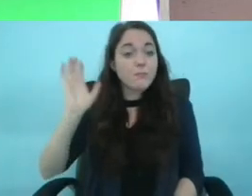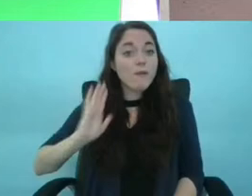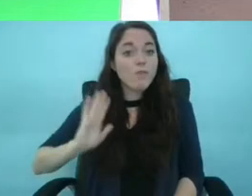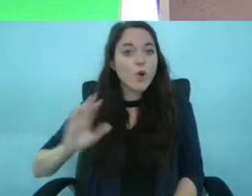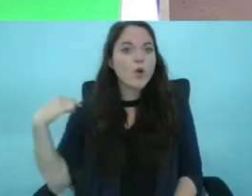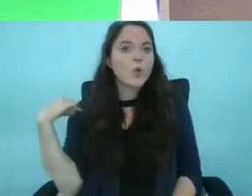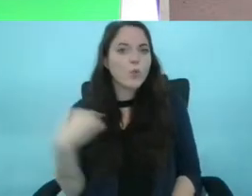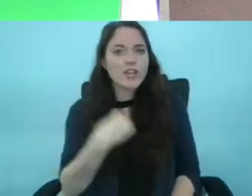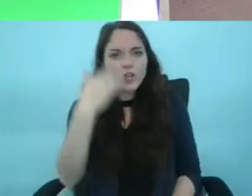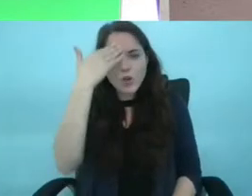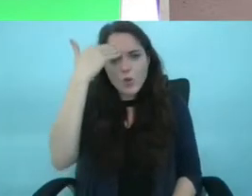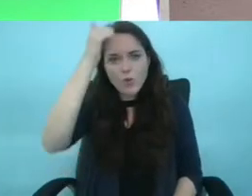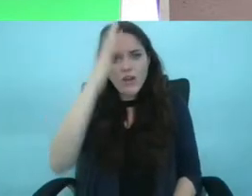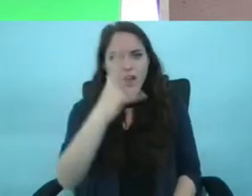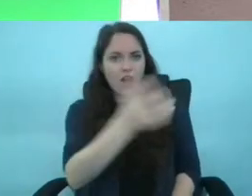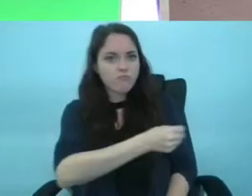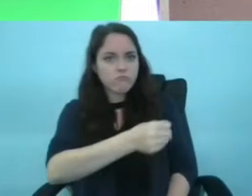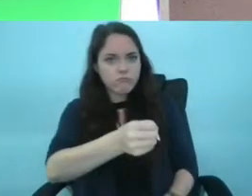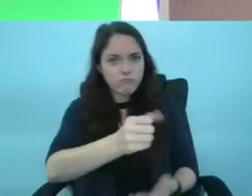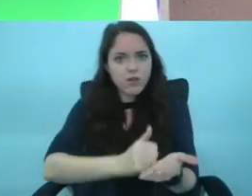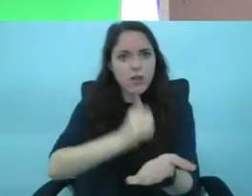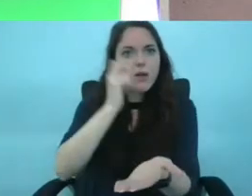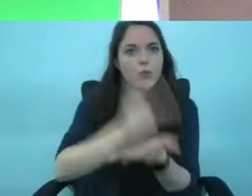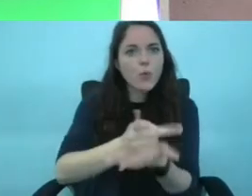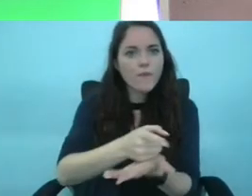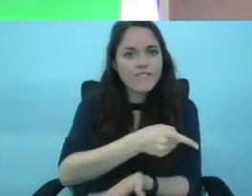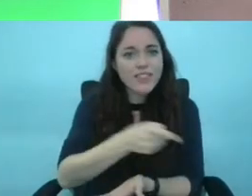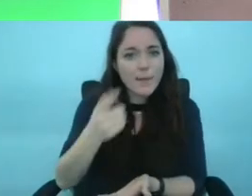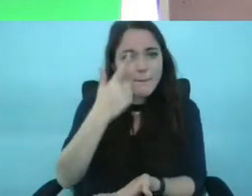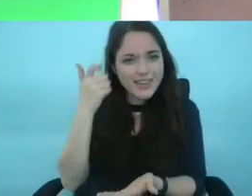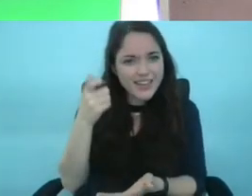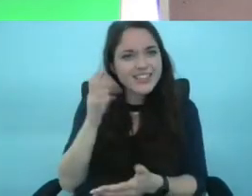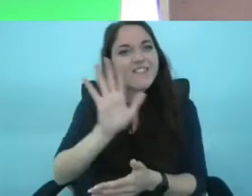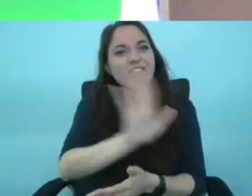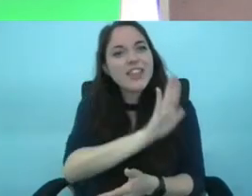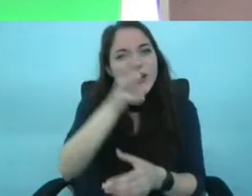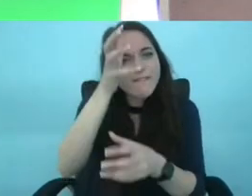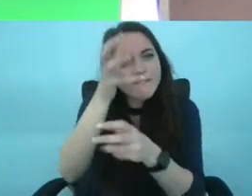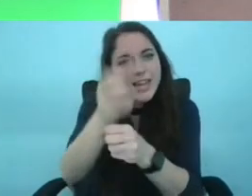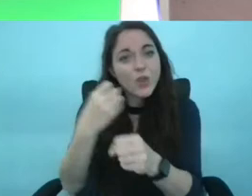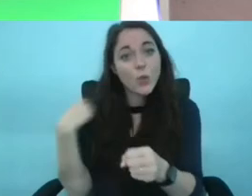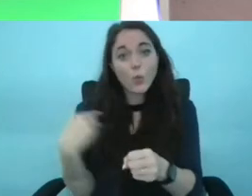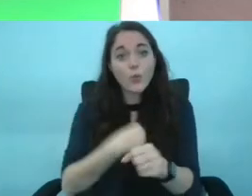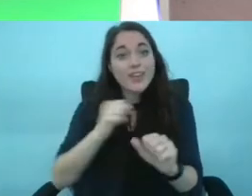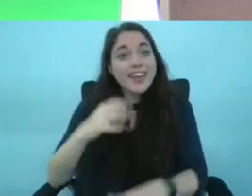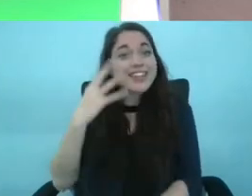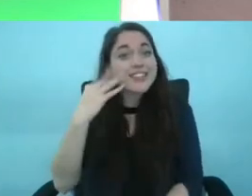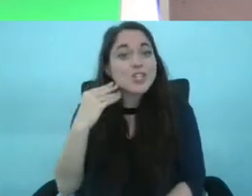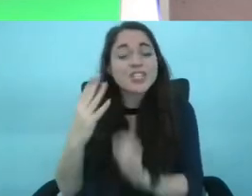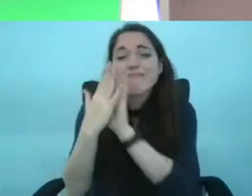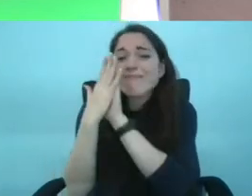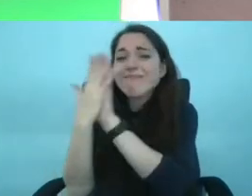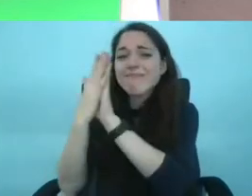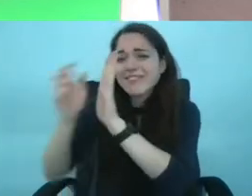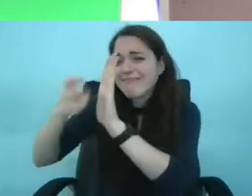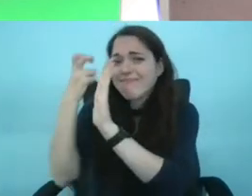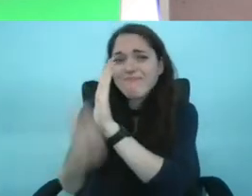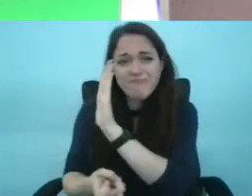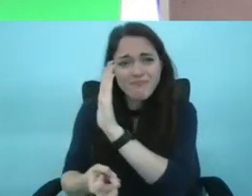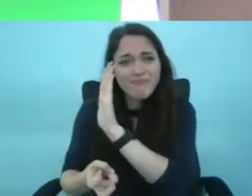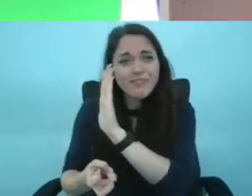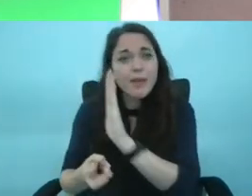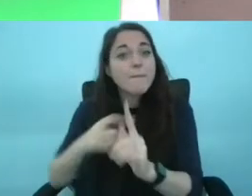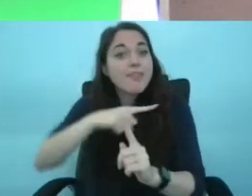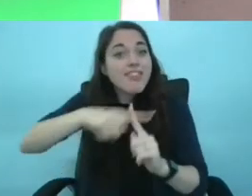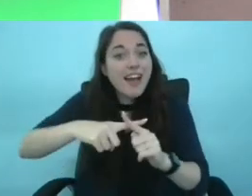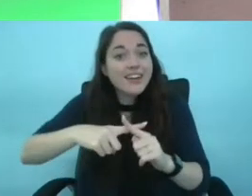We today can be in deep relationship with the God of our understanding and our community through